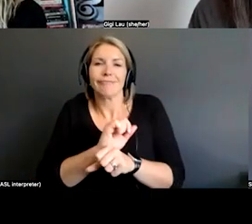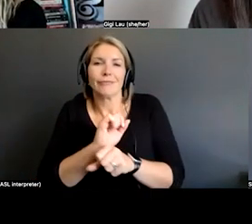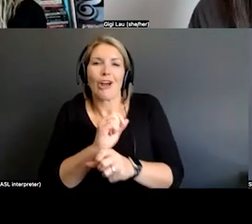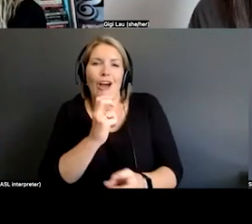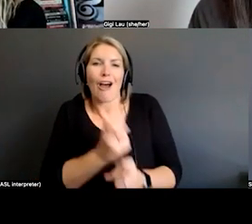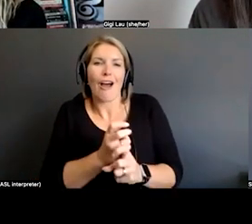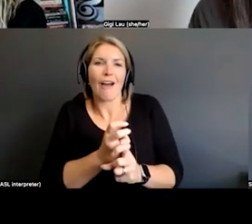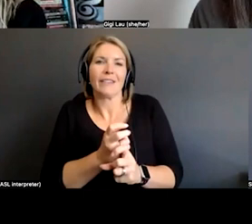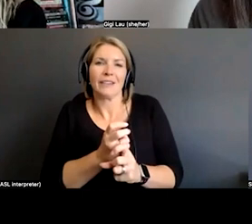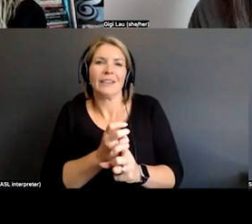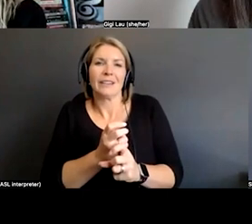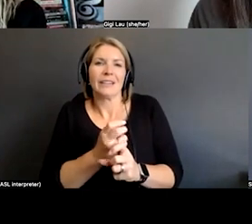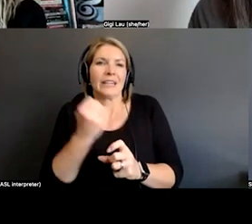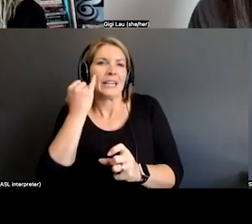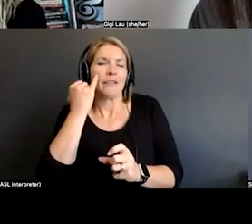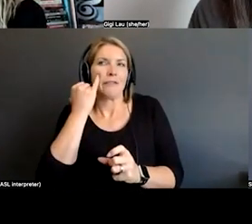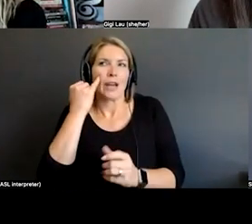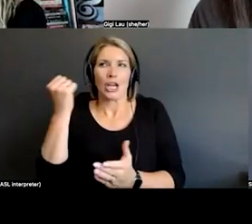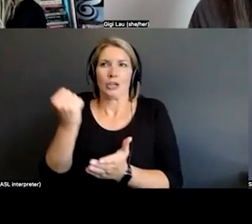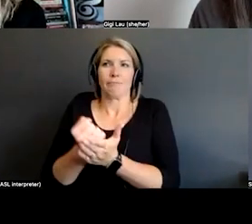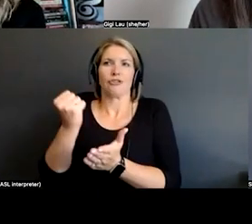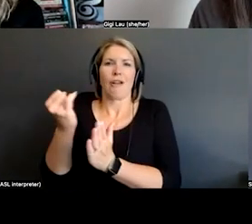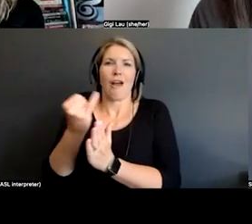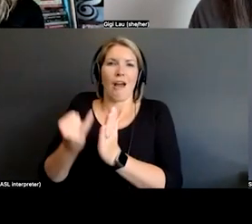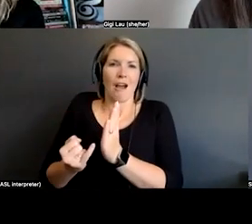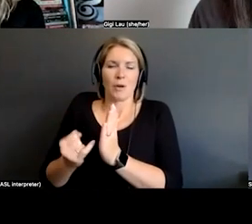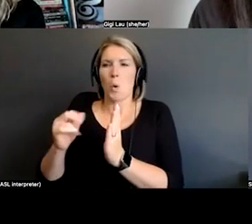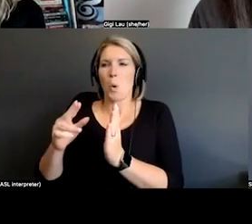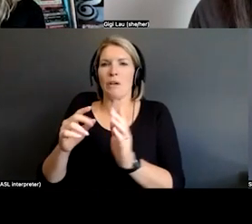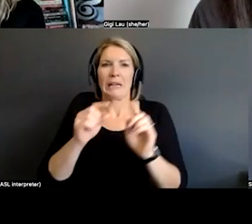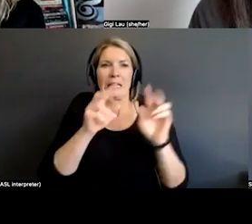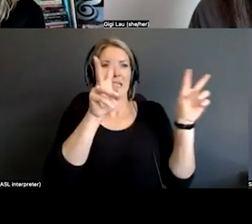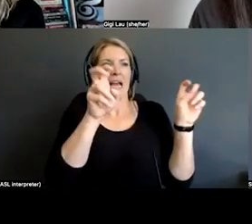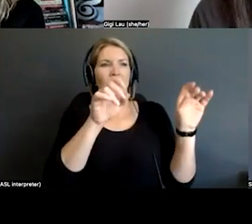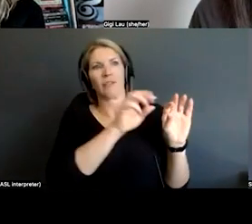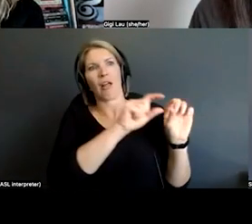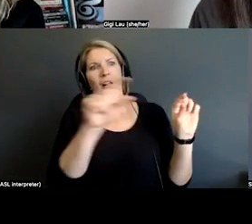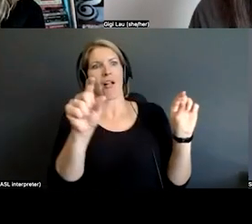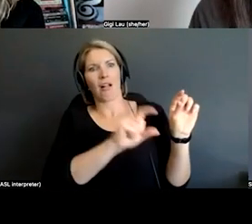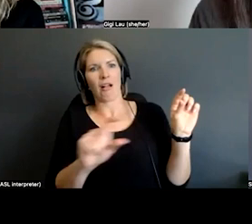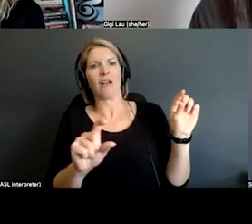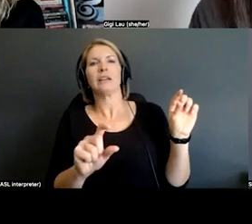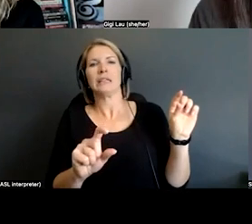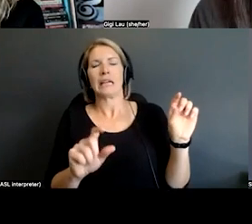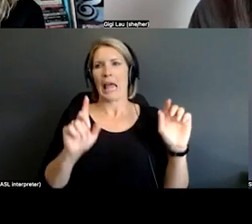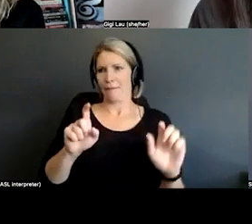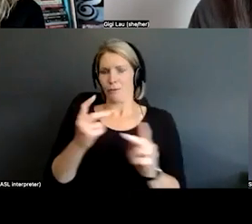working with commissioned artwork and long titles, and say the artwork had to be there, and you've got to somehow figure out a way to make them work where they both